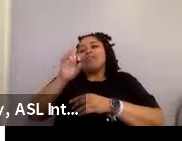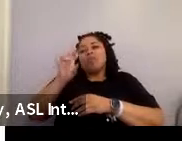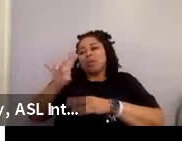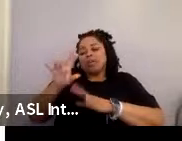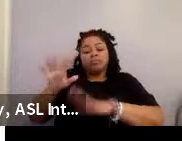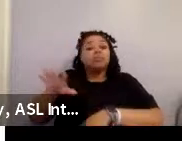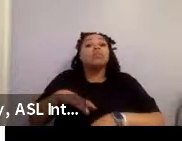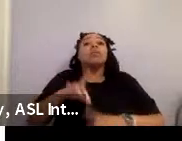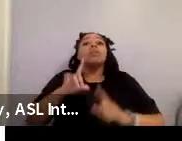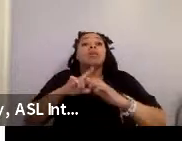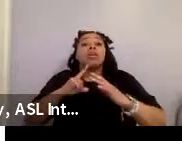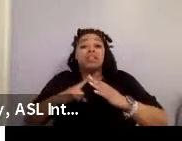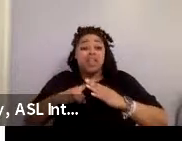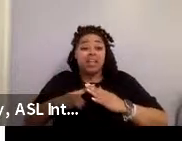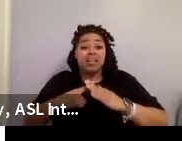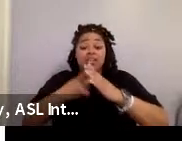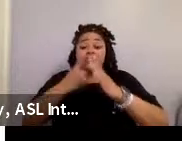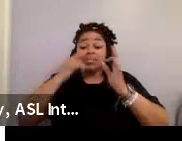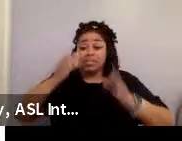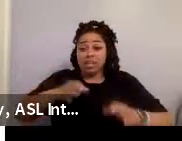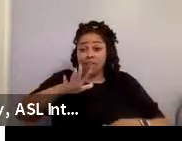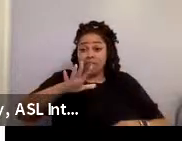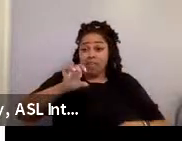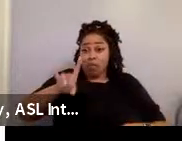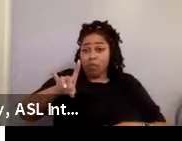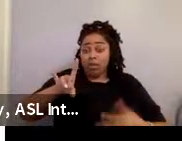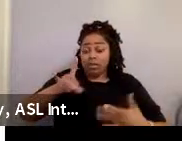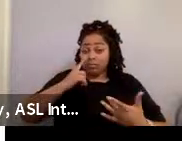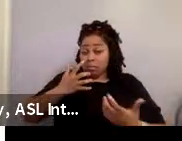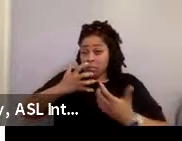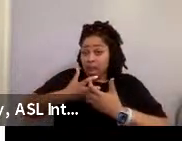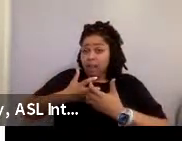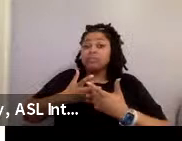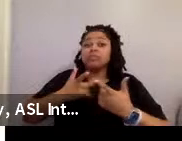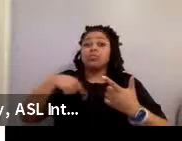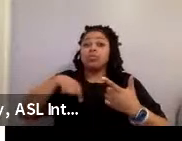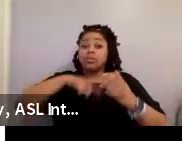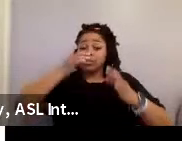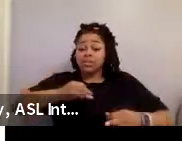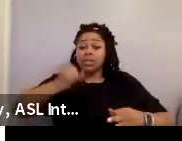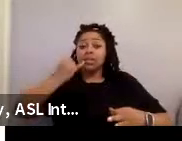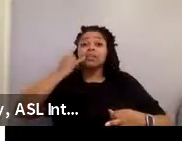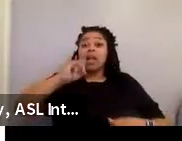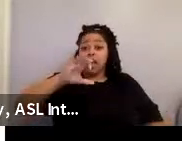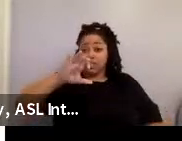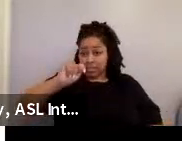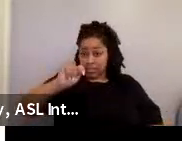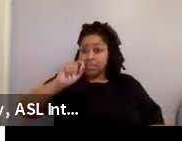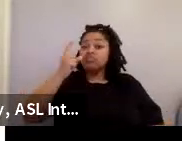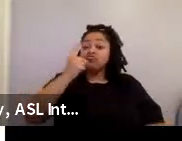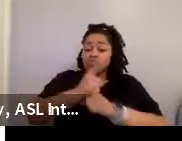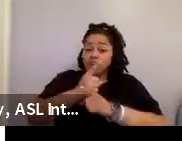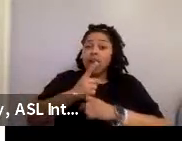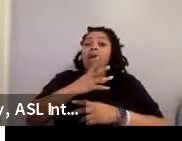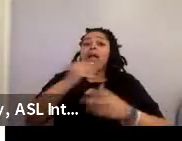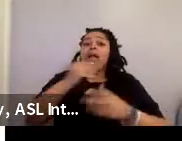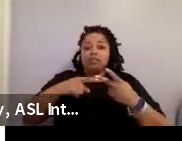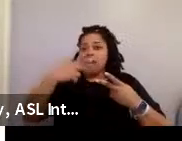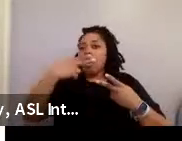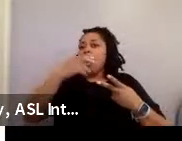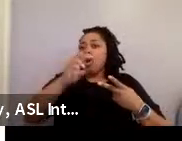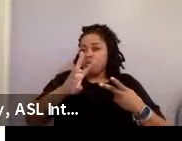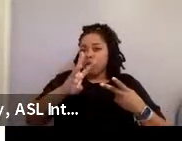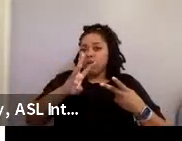going through the initial analysis to determine 508 applicability, again, we determined that it is ICT and it is hardware